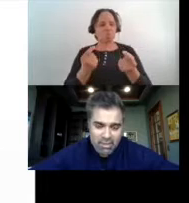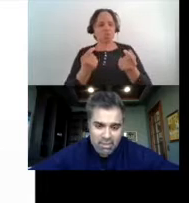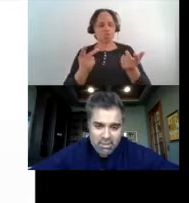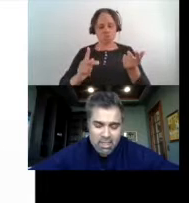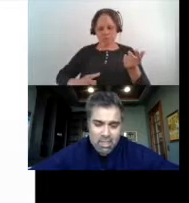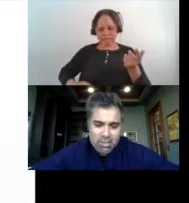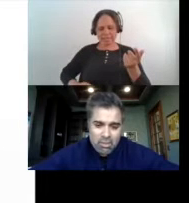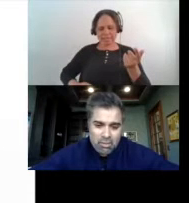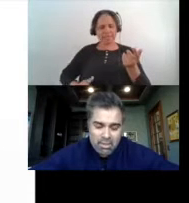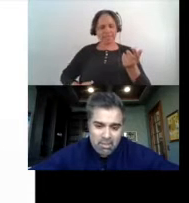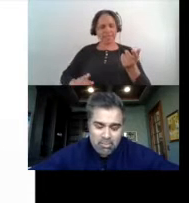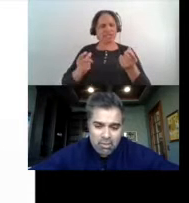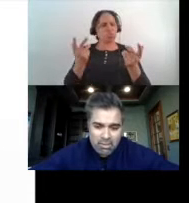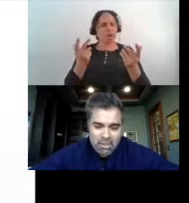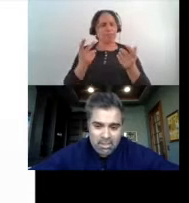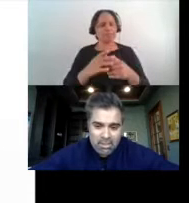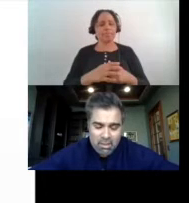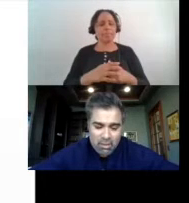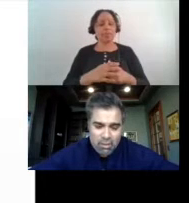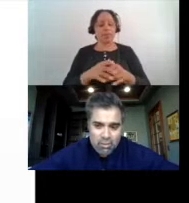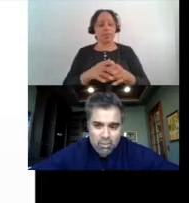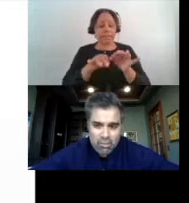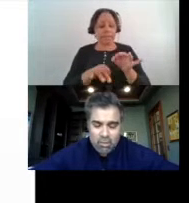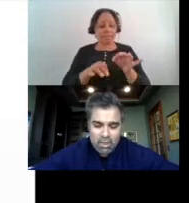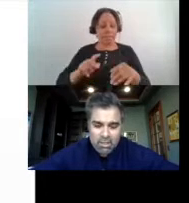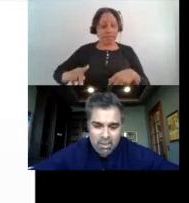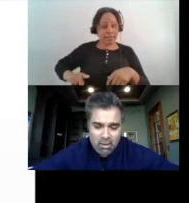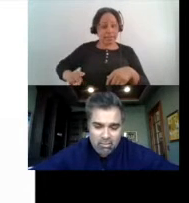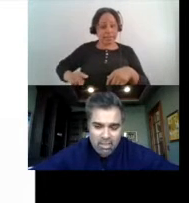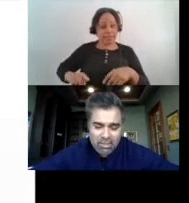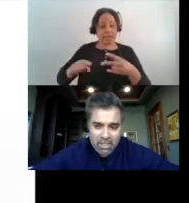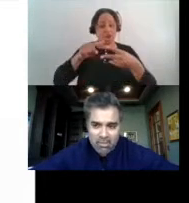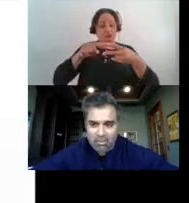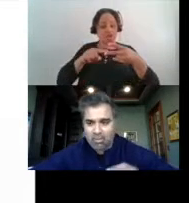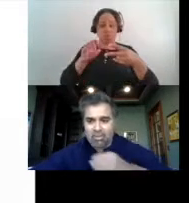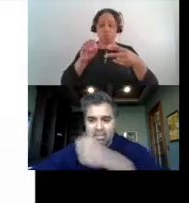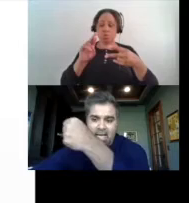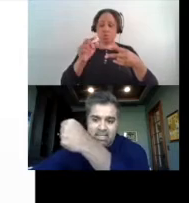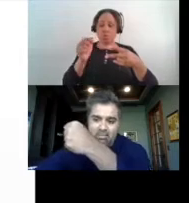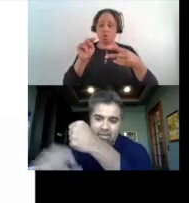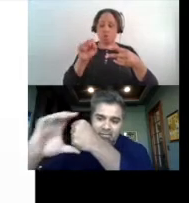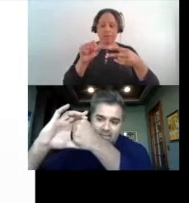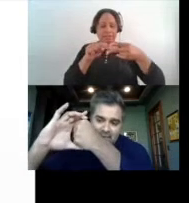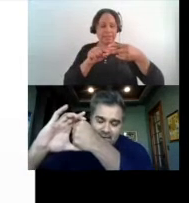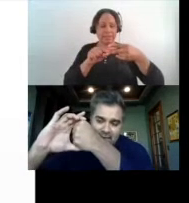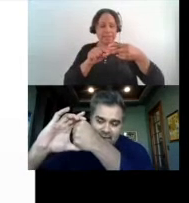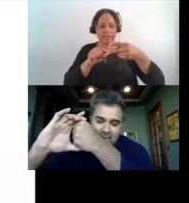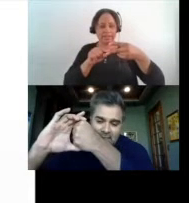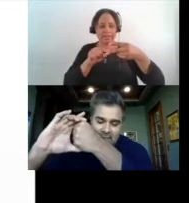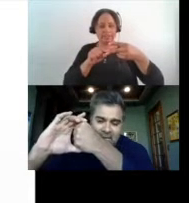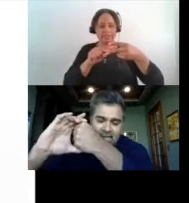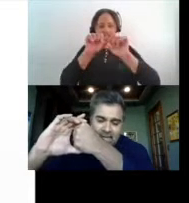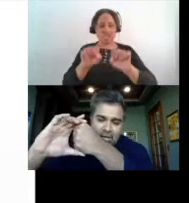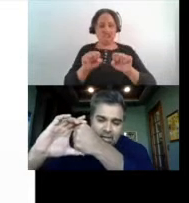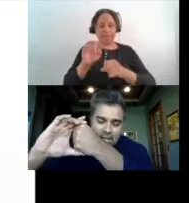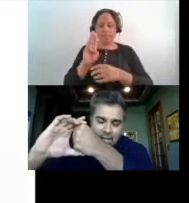kidneys. So simply put, the kidneys are two organs that are bean-shaped. They're about the size of my fist in height.